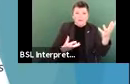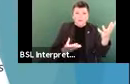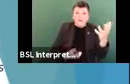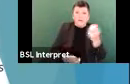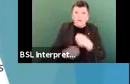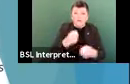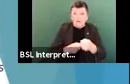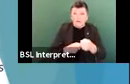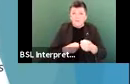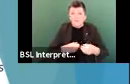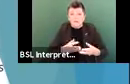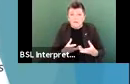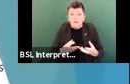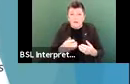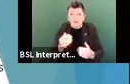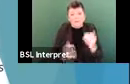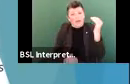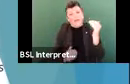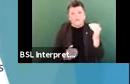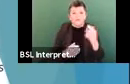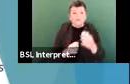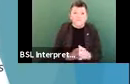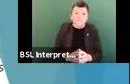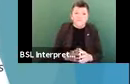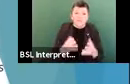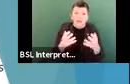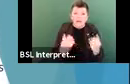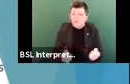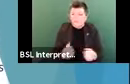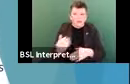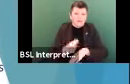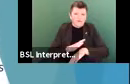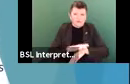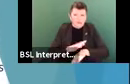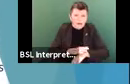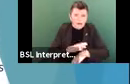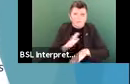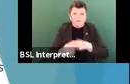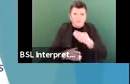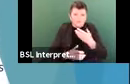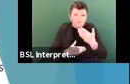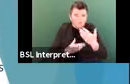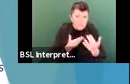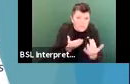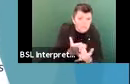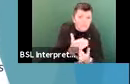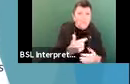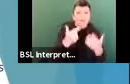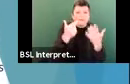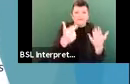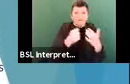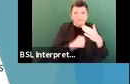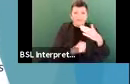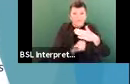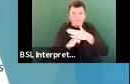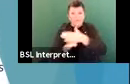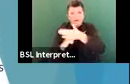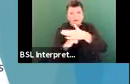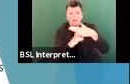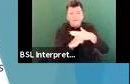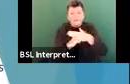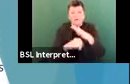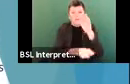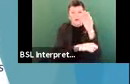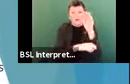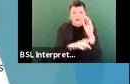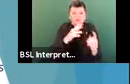imbalance. I have no time to enter on the 7 pillars of middle-class societies, the